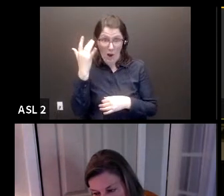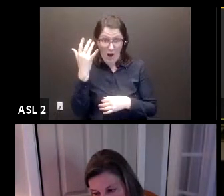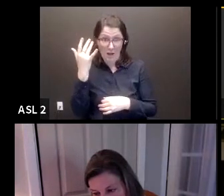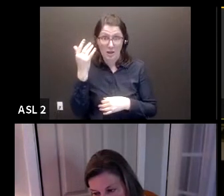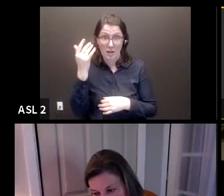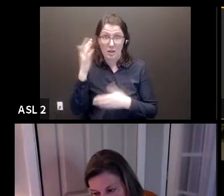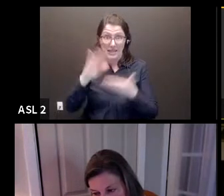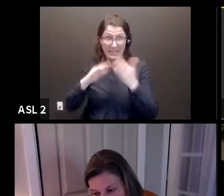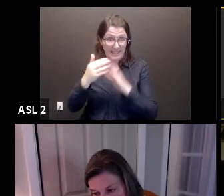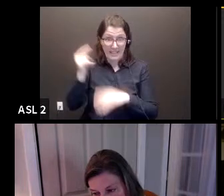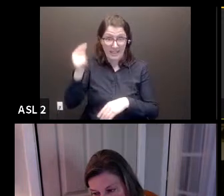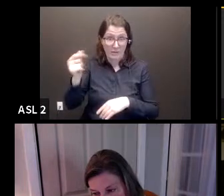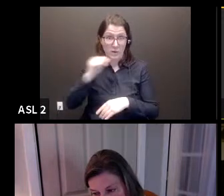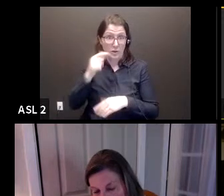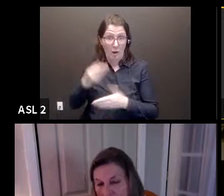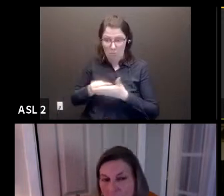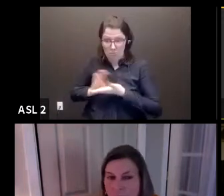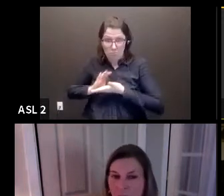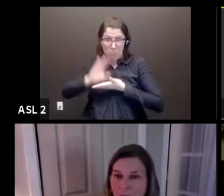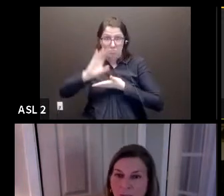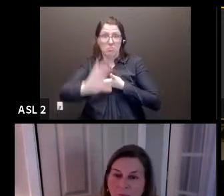have been spoken about